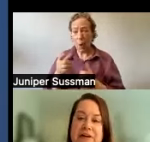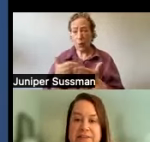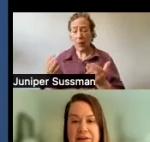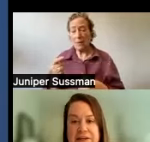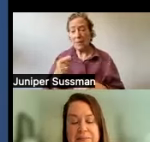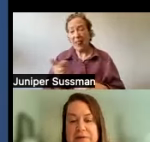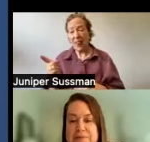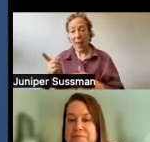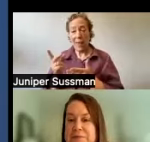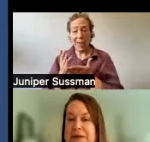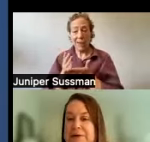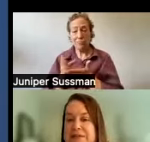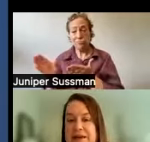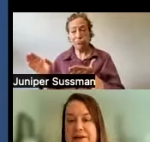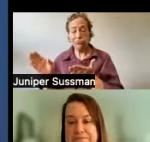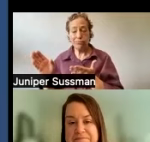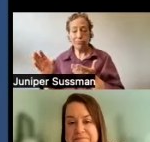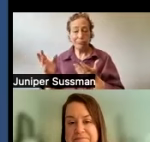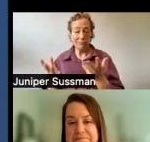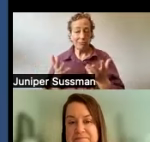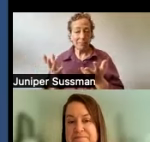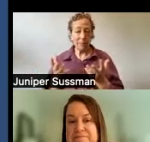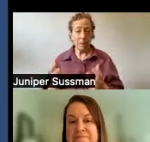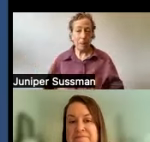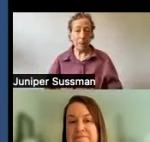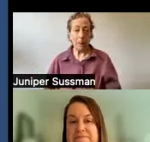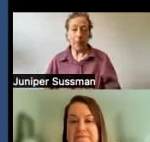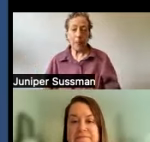get sidetracked talking about them, is maybe how I'll say that.